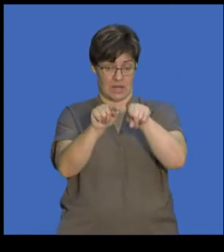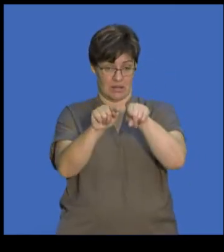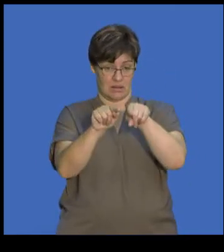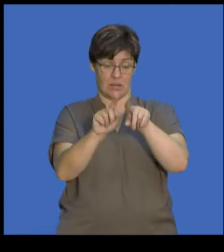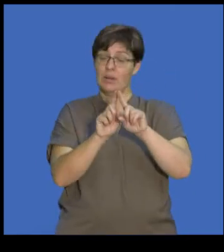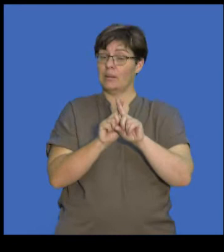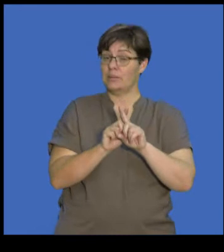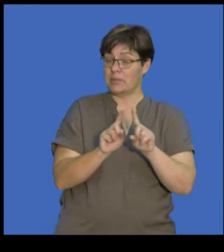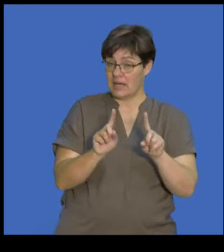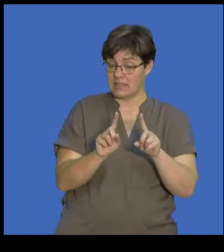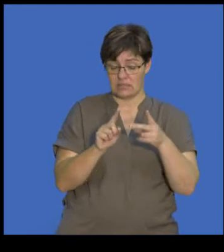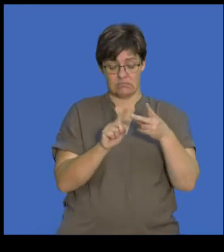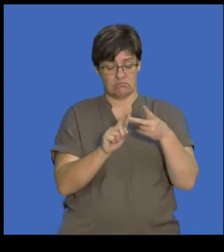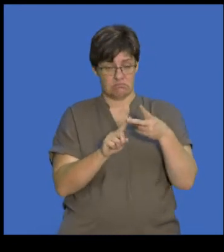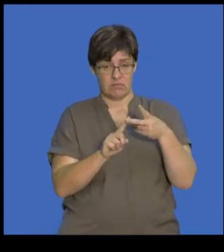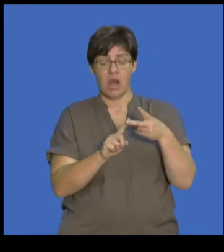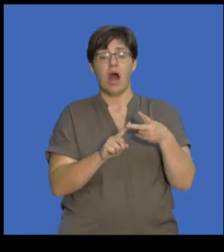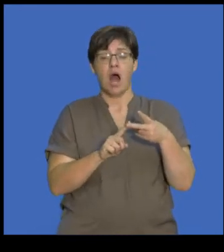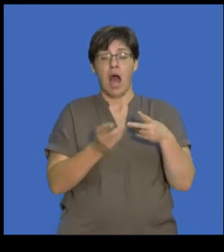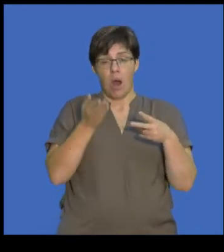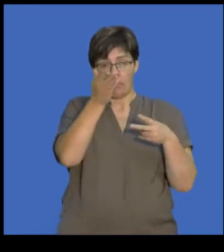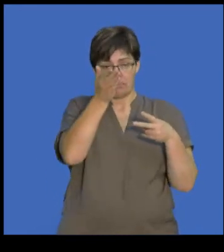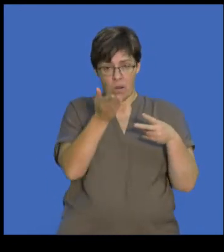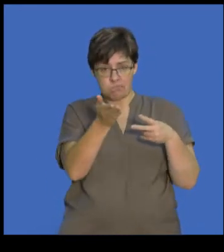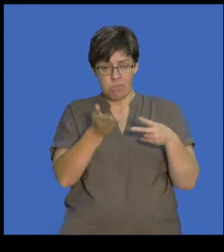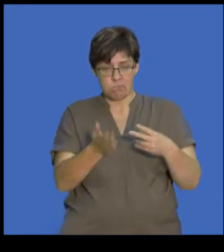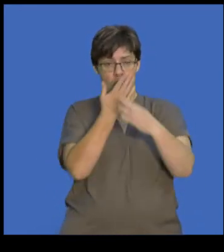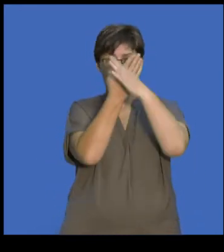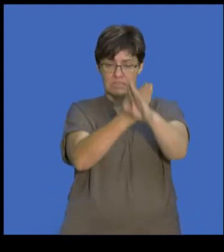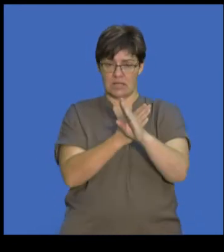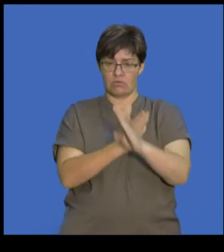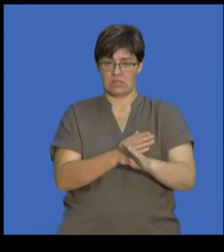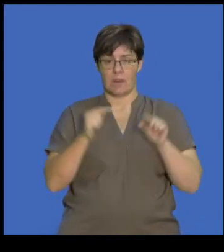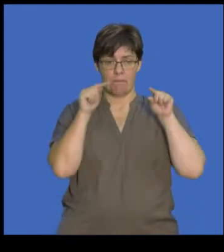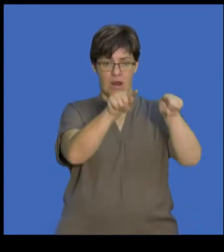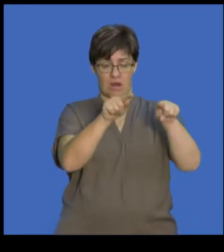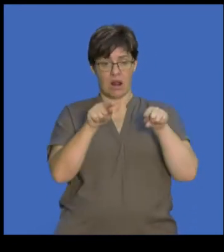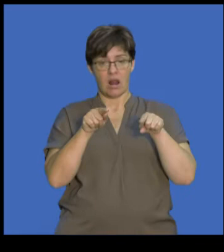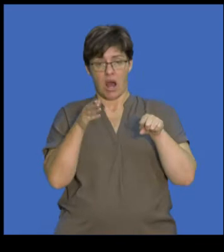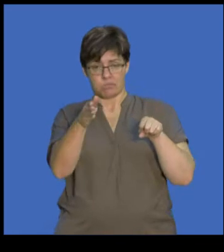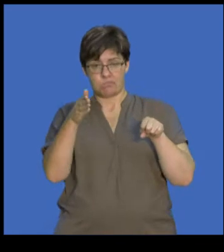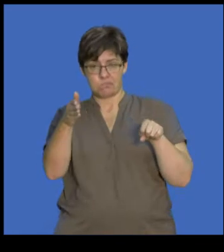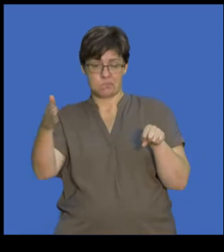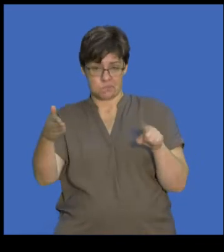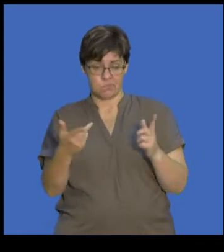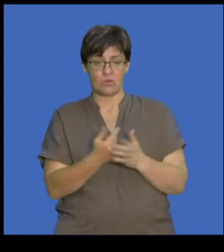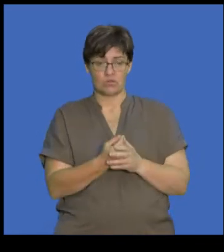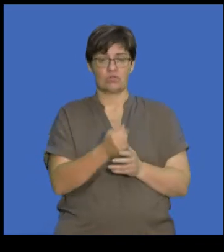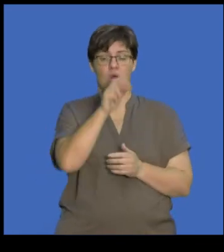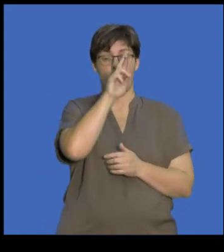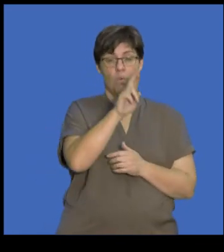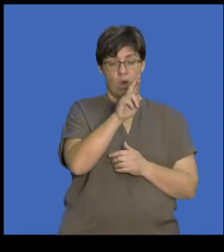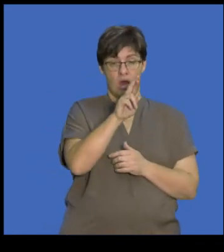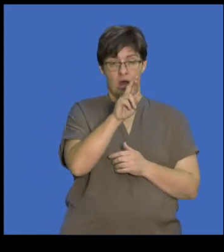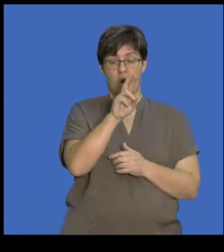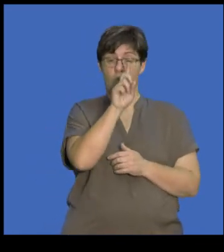there can be even more than two, resistors connected in parallel. So it takes us back to 1 over R parallel, which is the